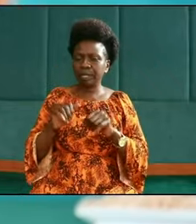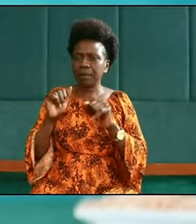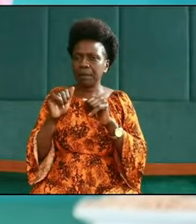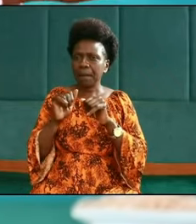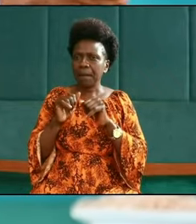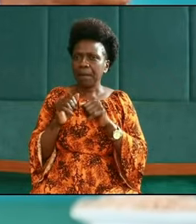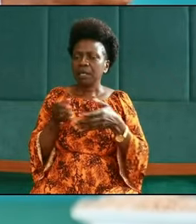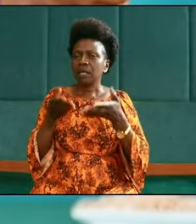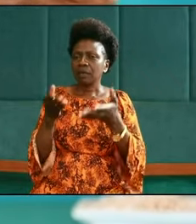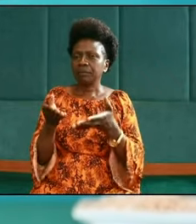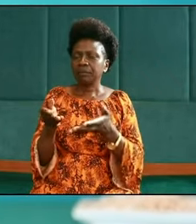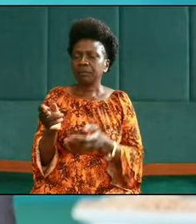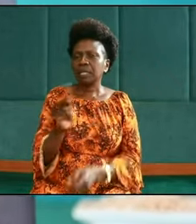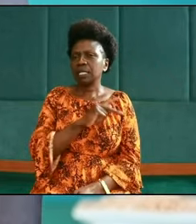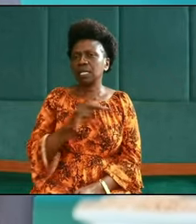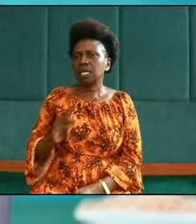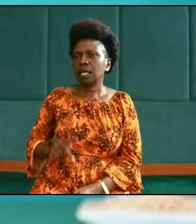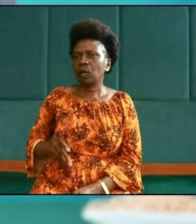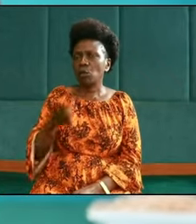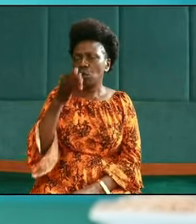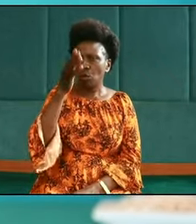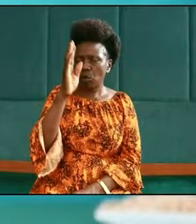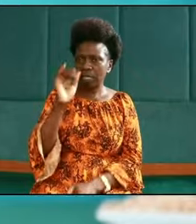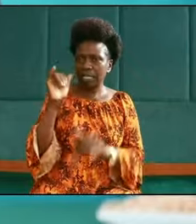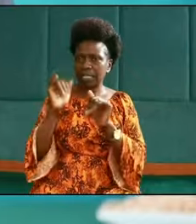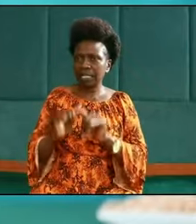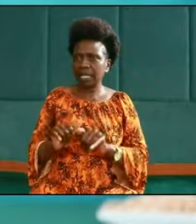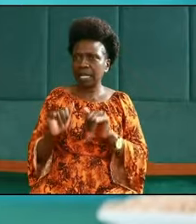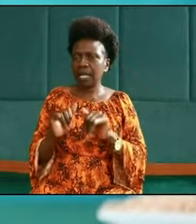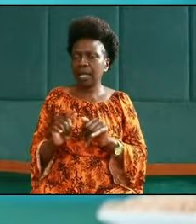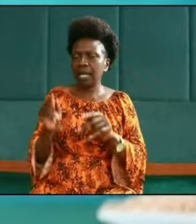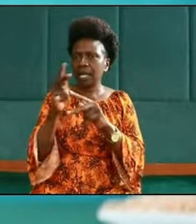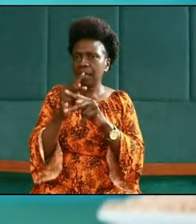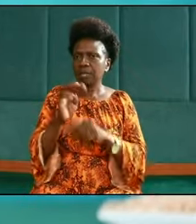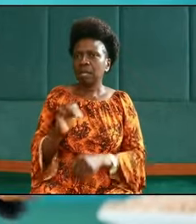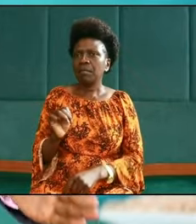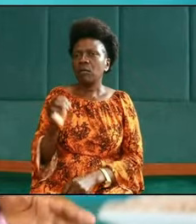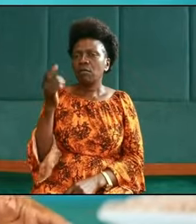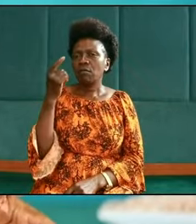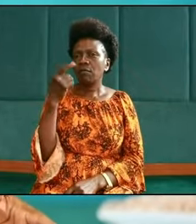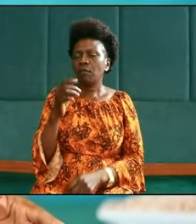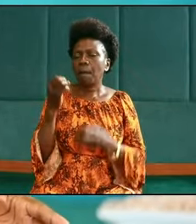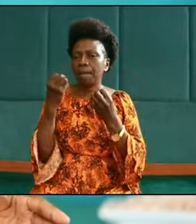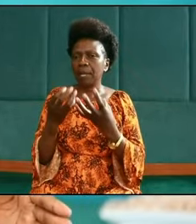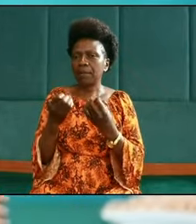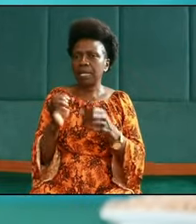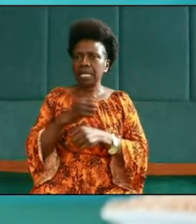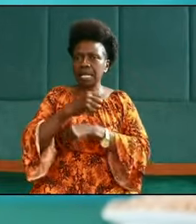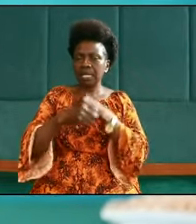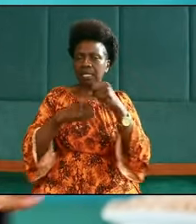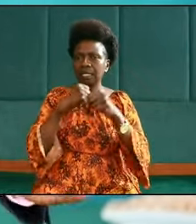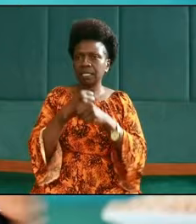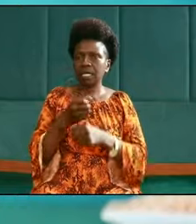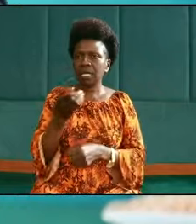him as a king. God still kept him for several years. He